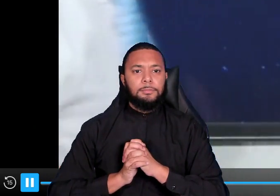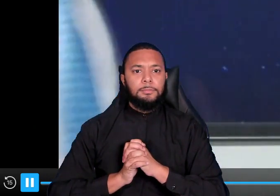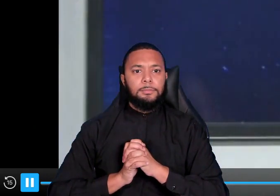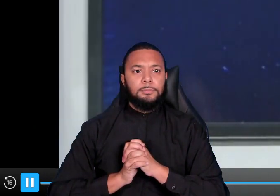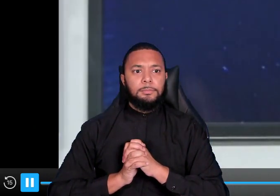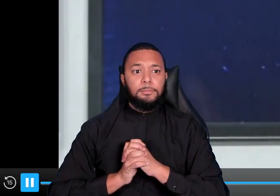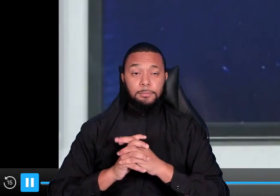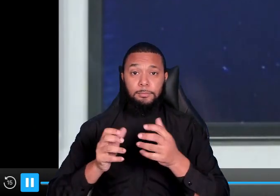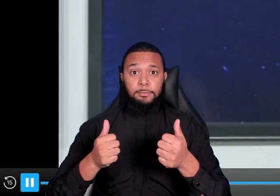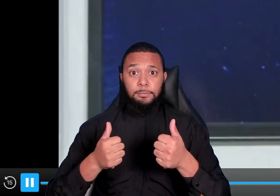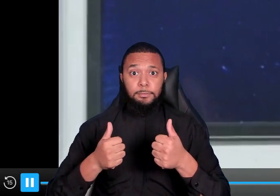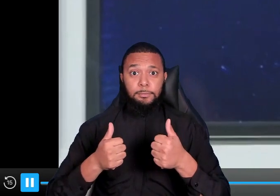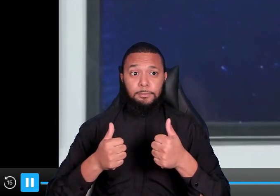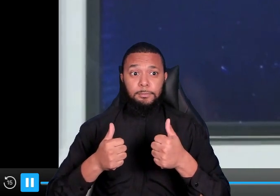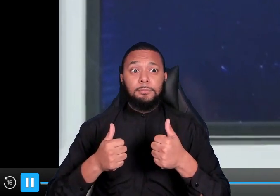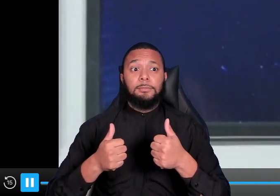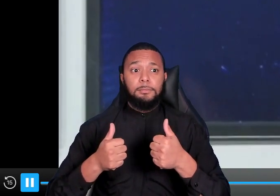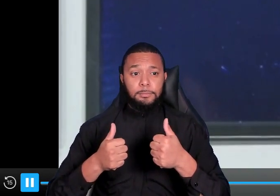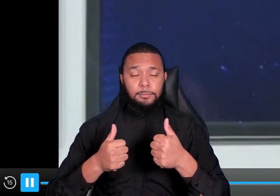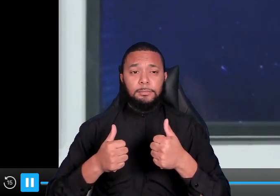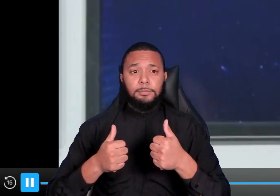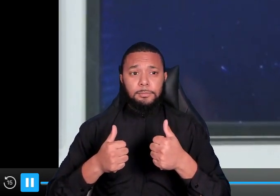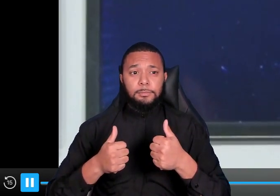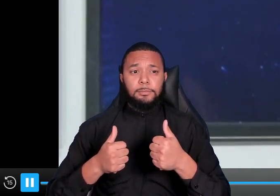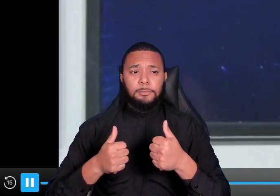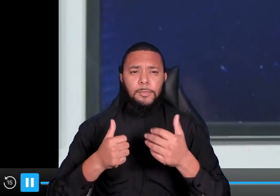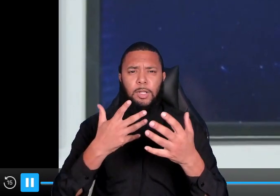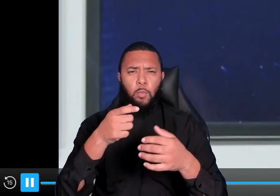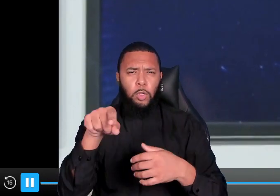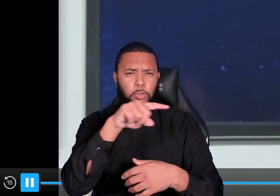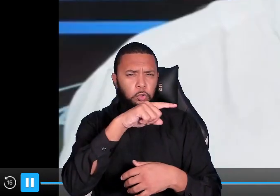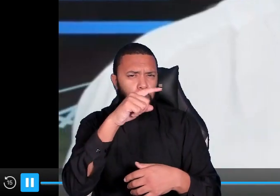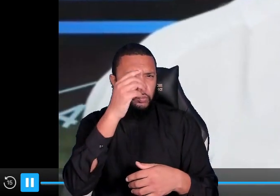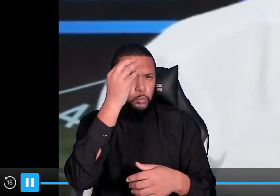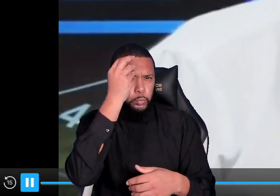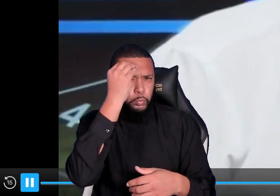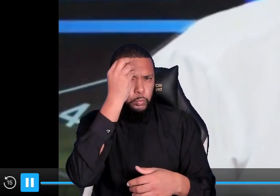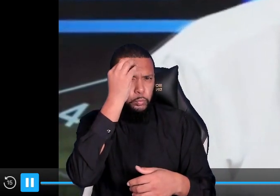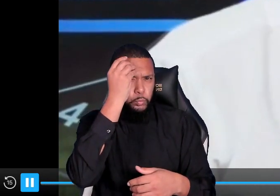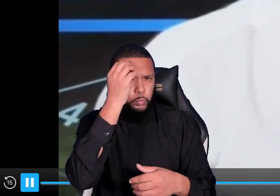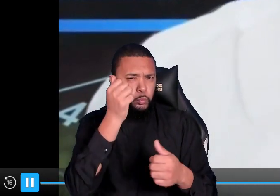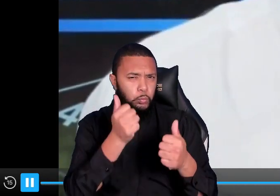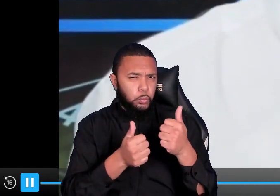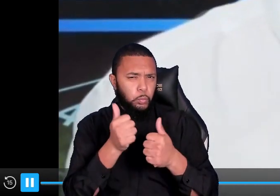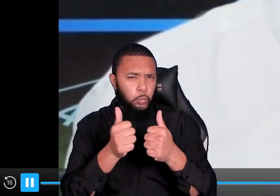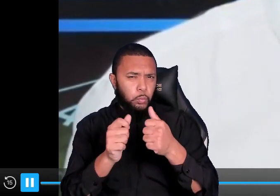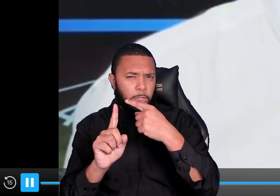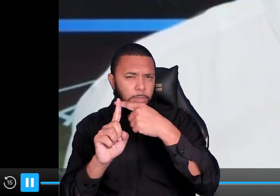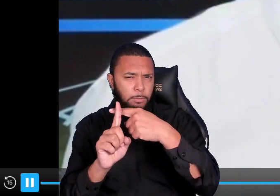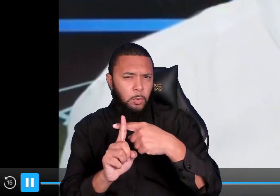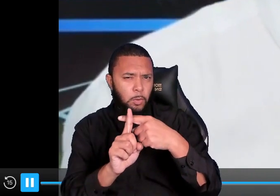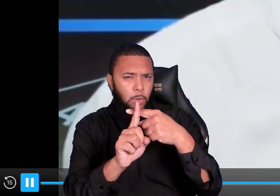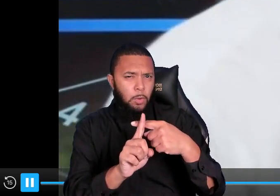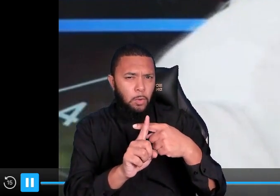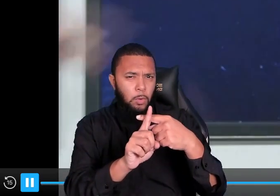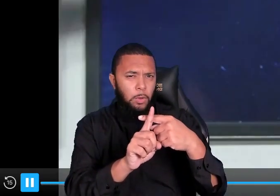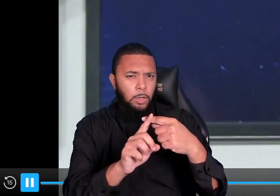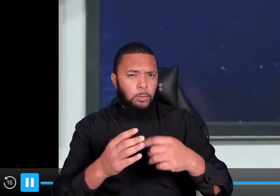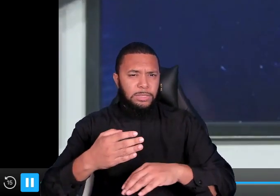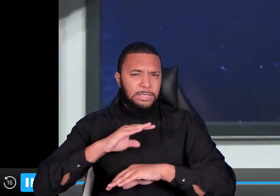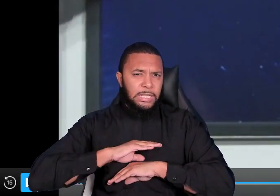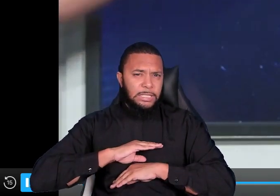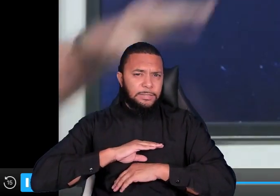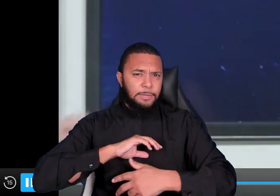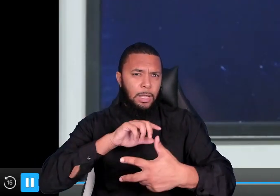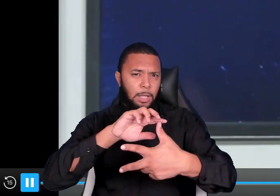Like so. Okay? Now already I want you to start thinking about which points make